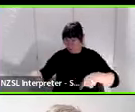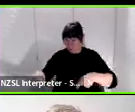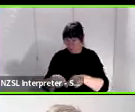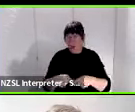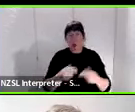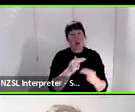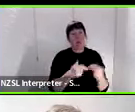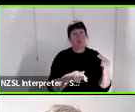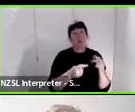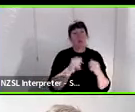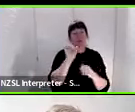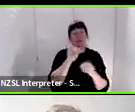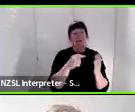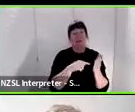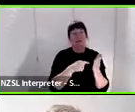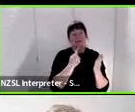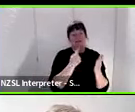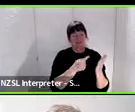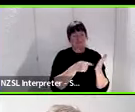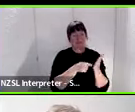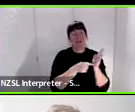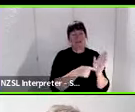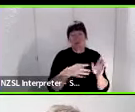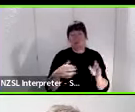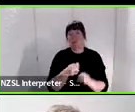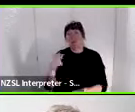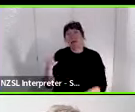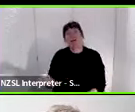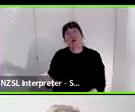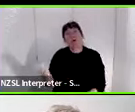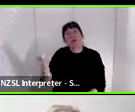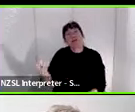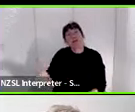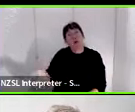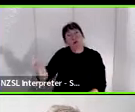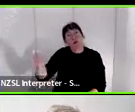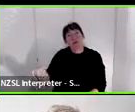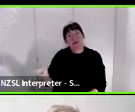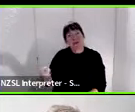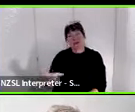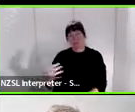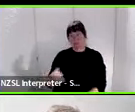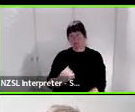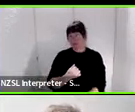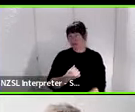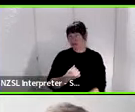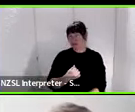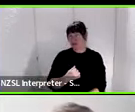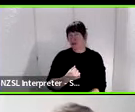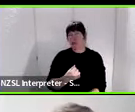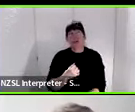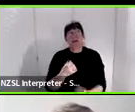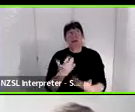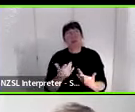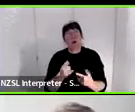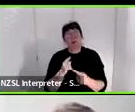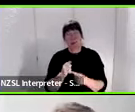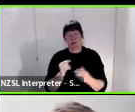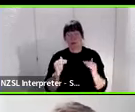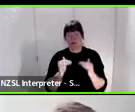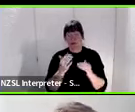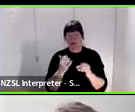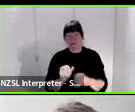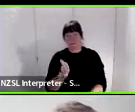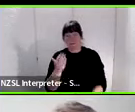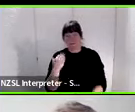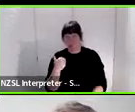we must insert a hoist. So I'm not quite sure what's happened to those existing standards or whether they're